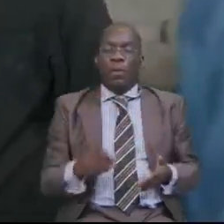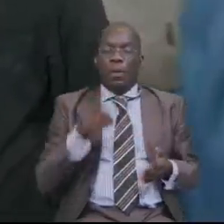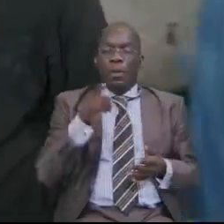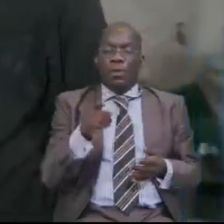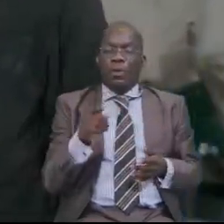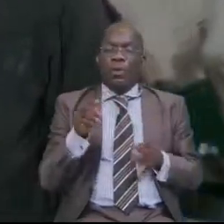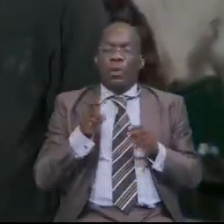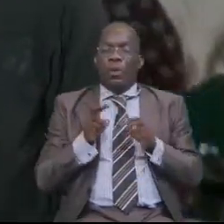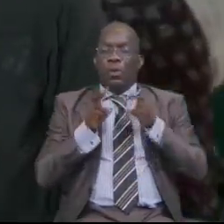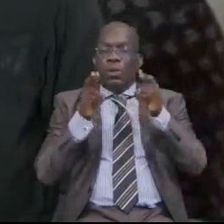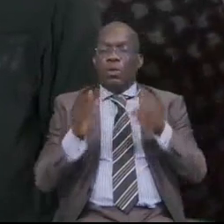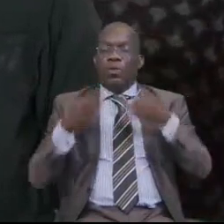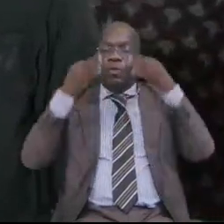forward.